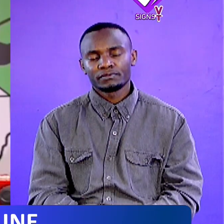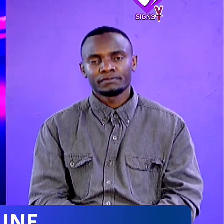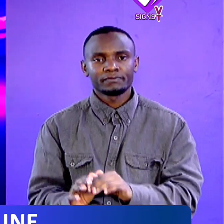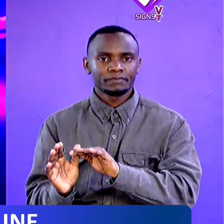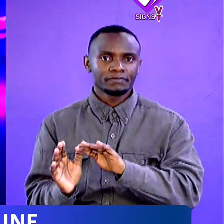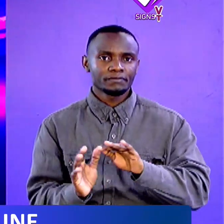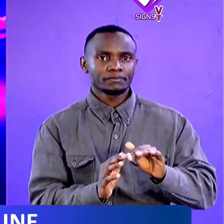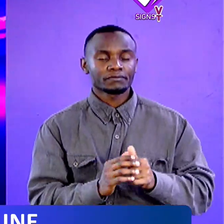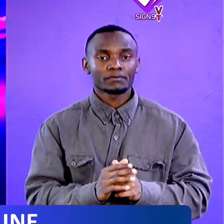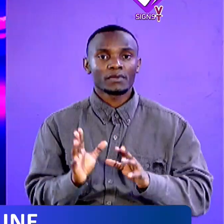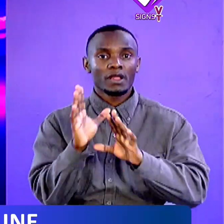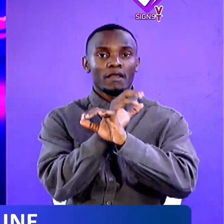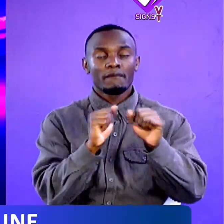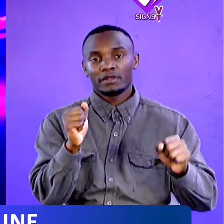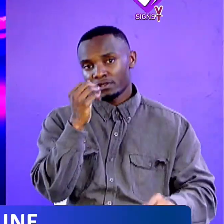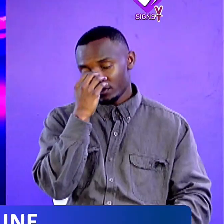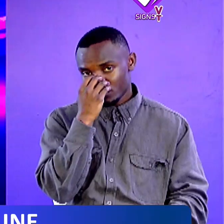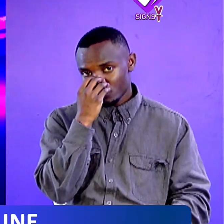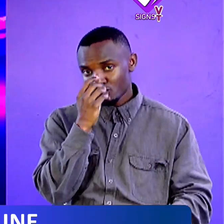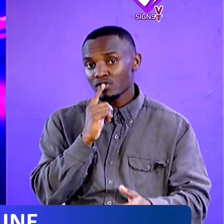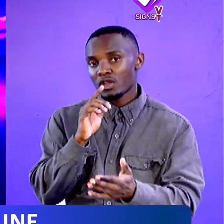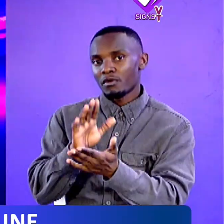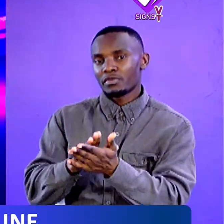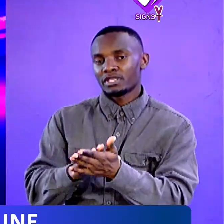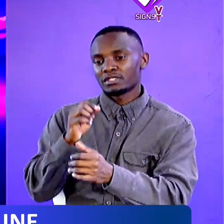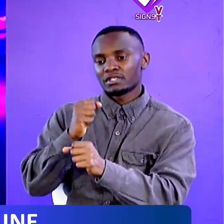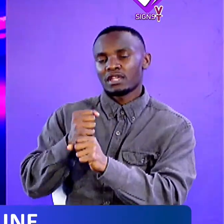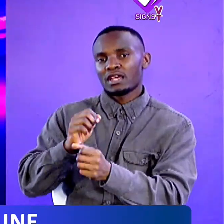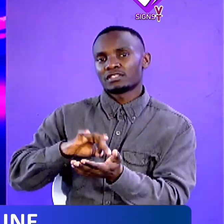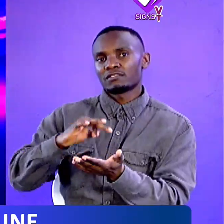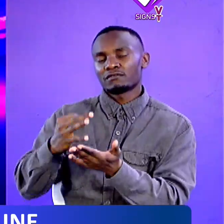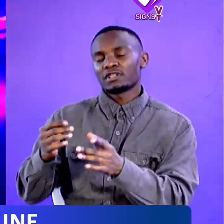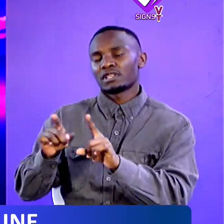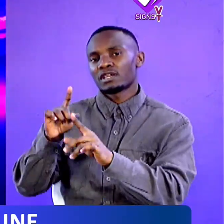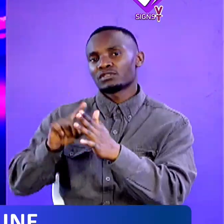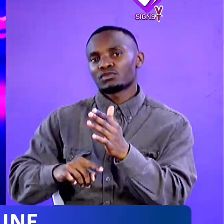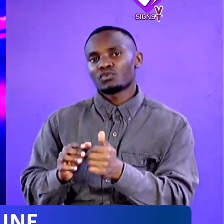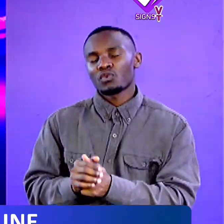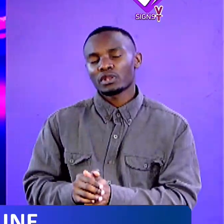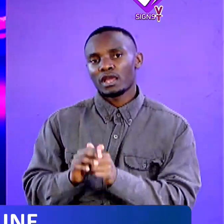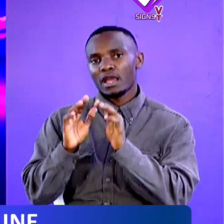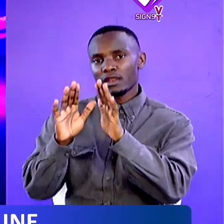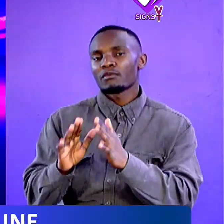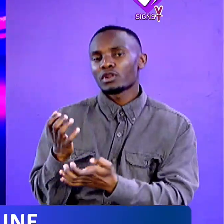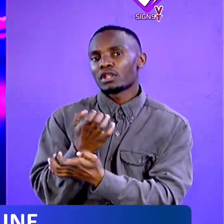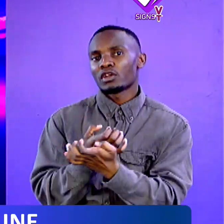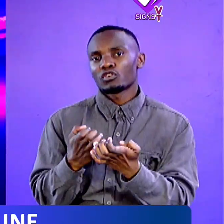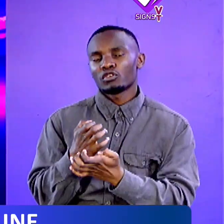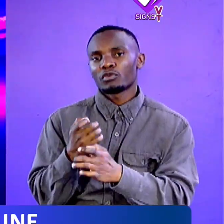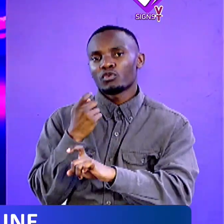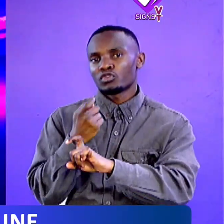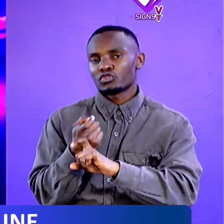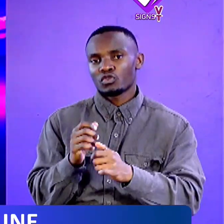President William Ruto hails Hustler Fund as key economic tool after disbursing over 72 billion Kenyan